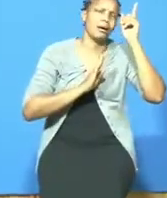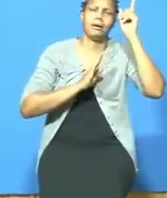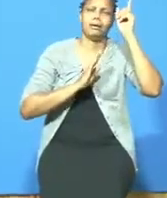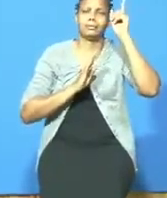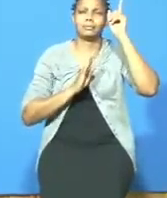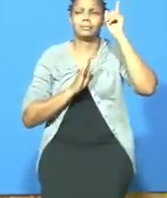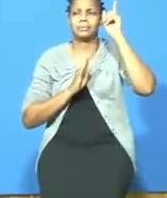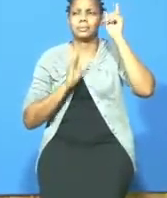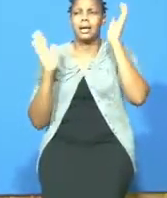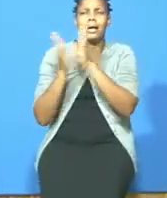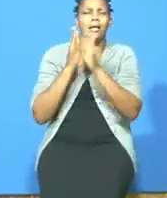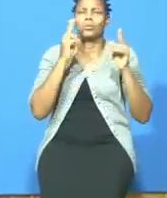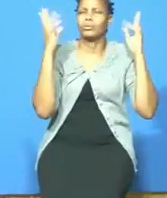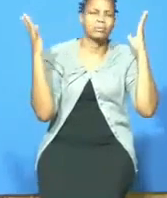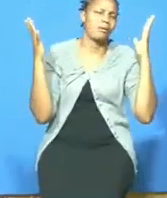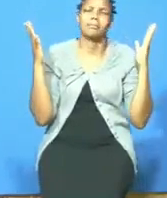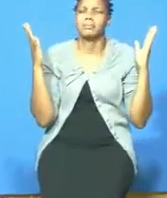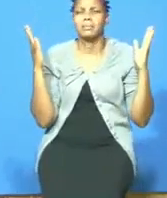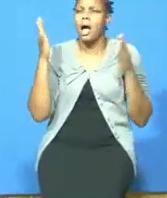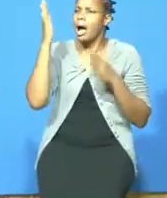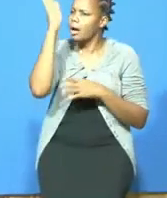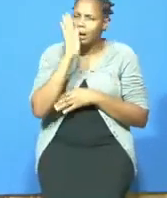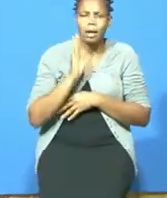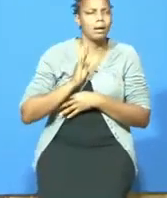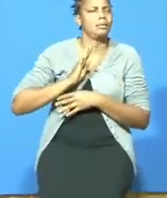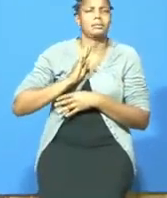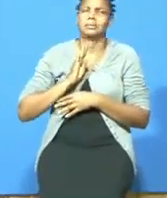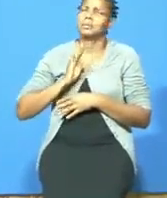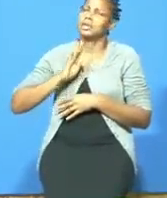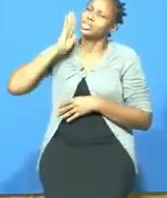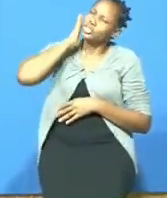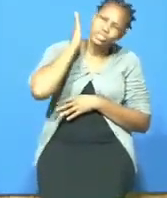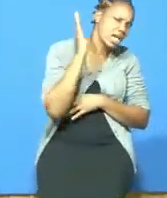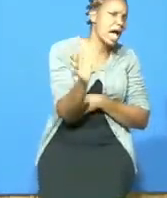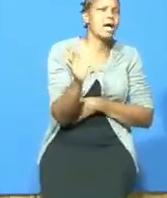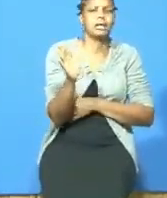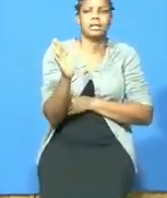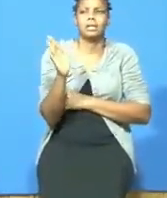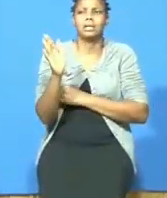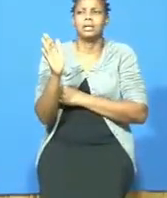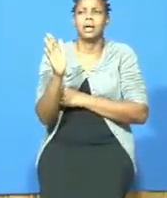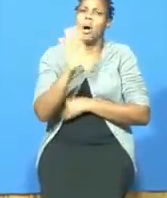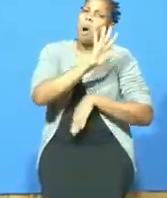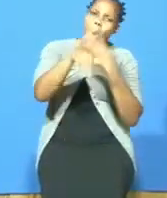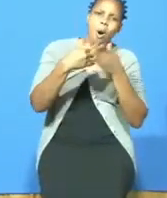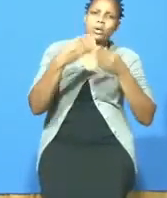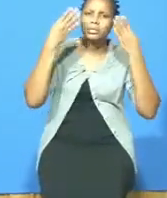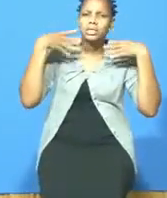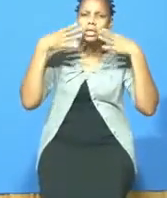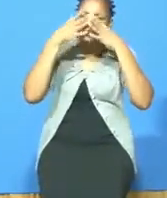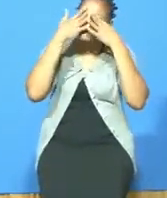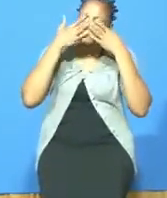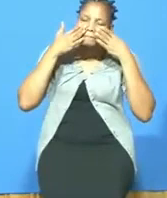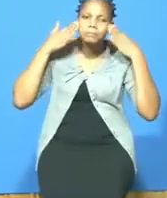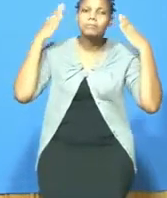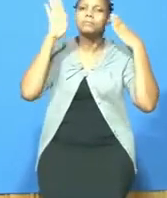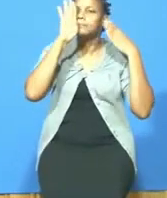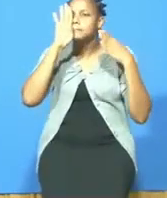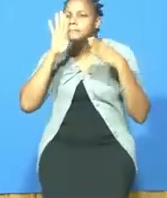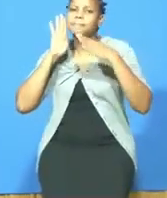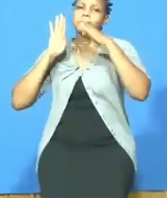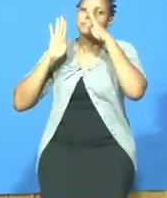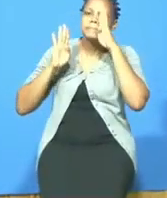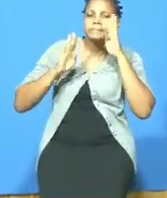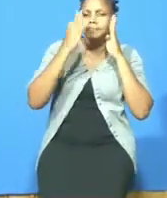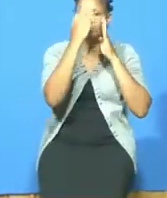God, hallelujah, God shall wipe away all